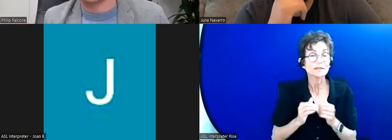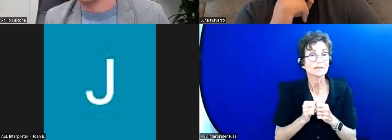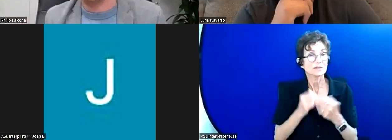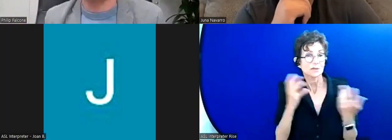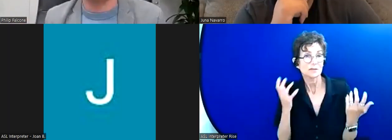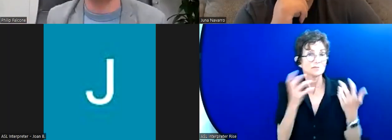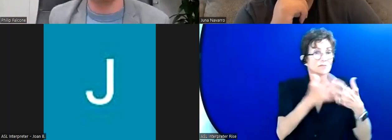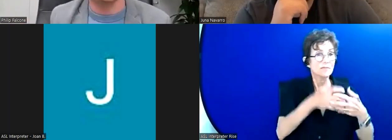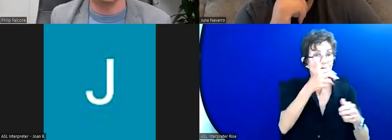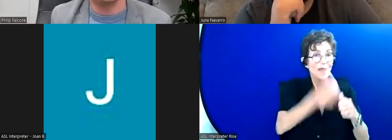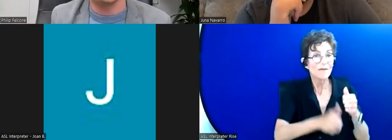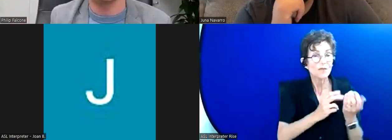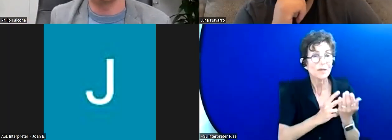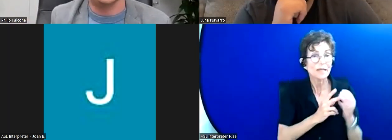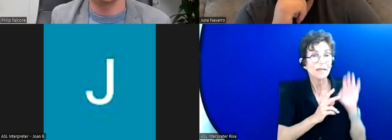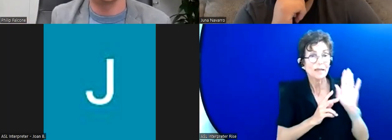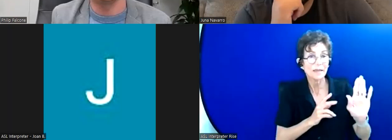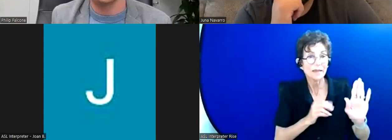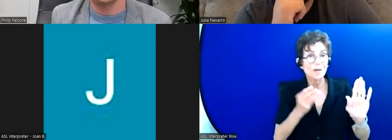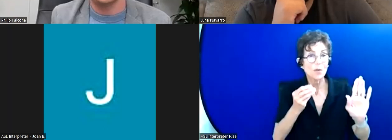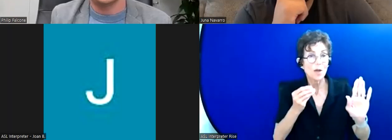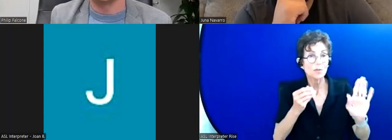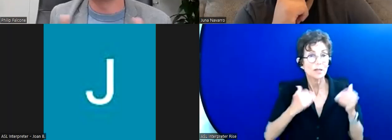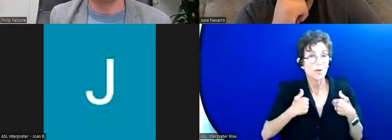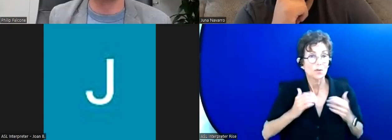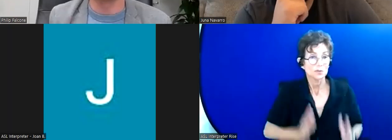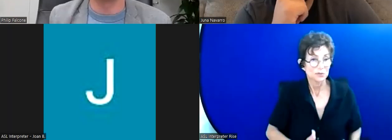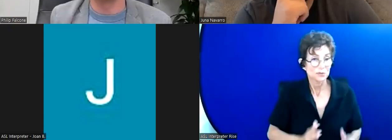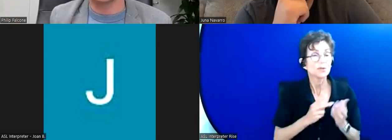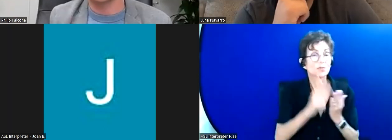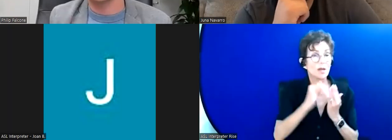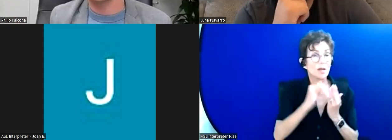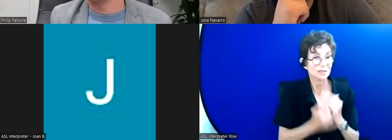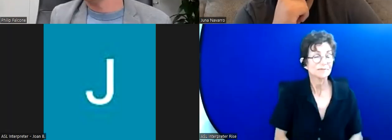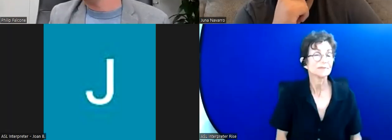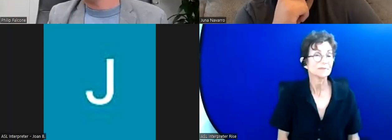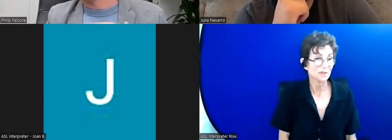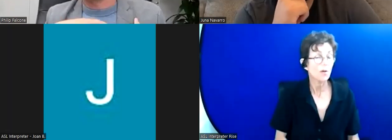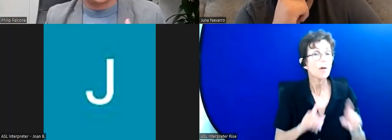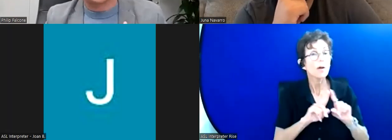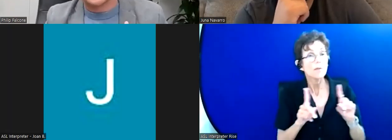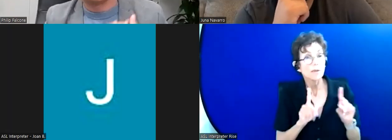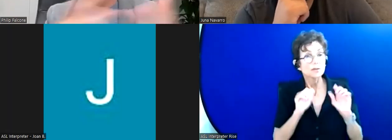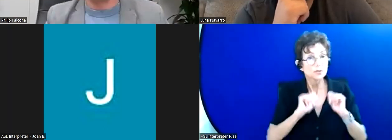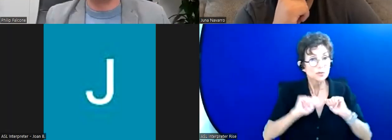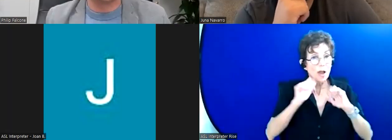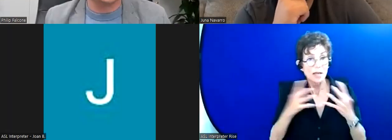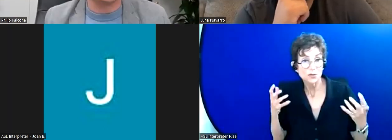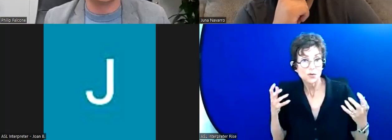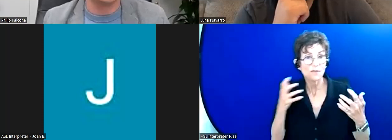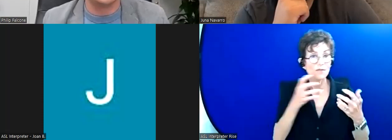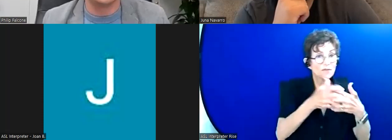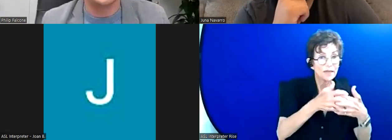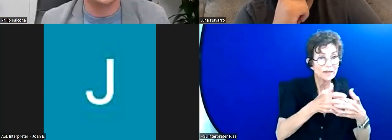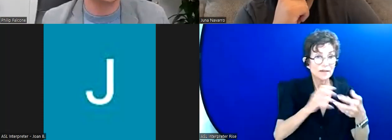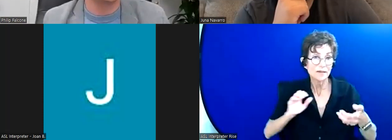a different project, I think, is really important and powerful. And it's better than just kind of casting this big wide net of